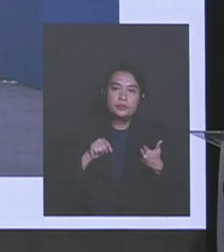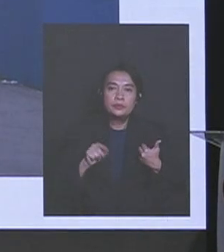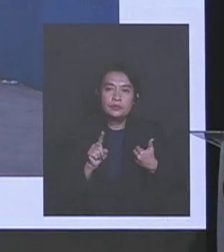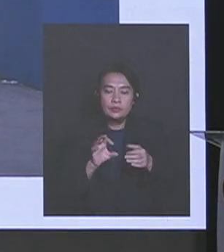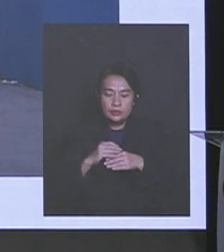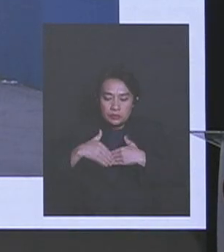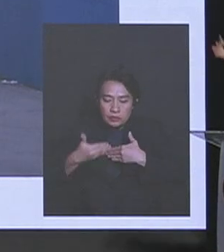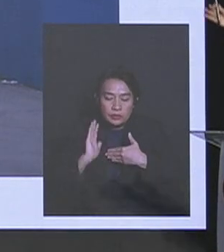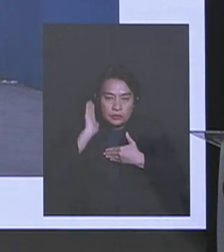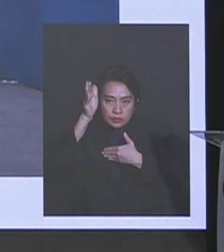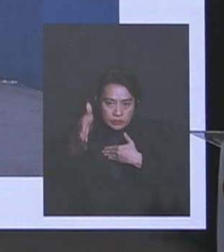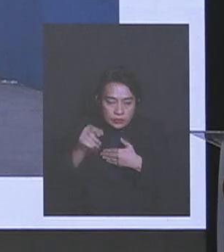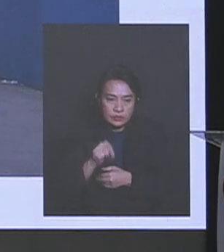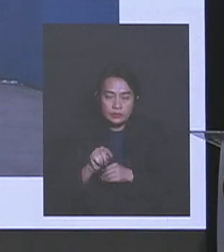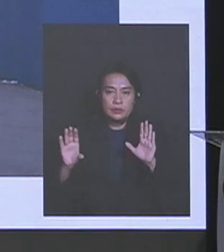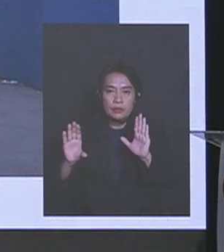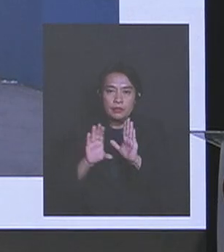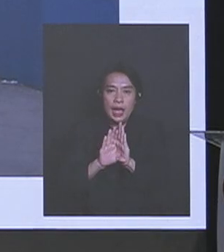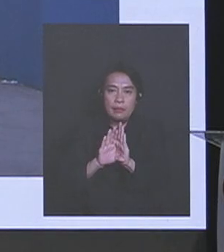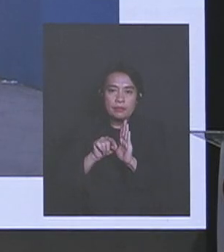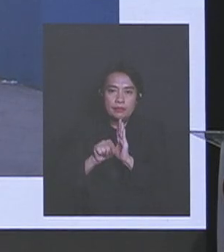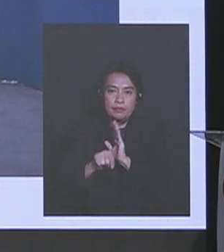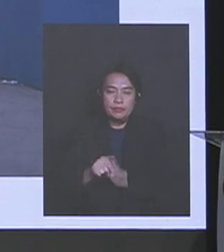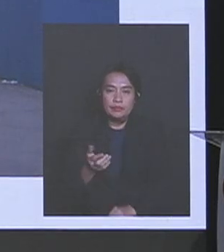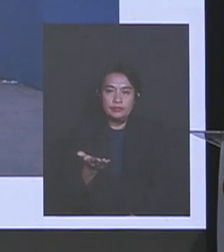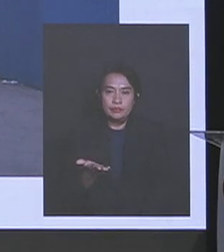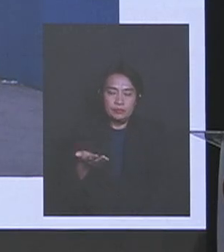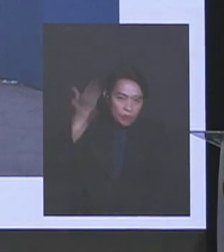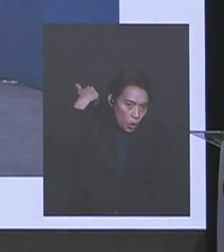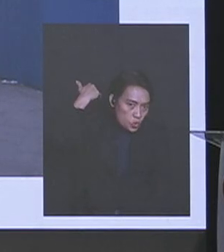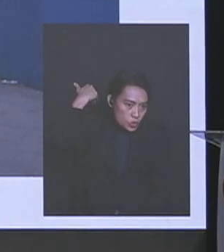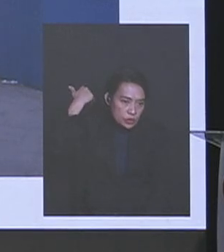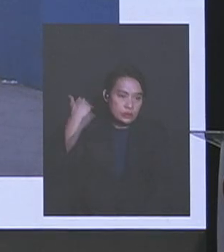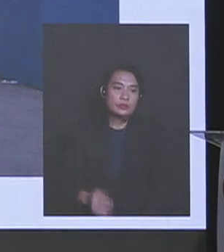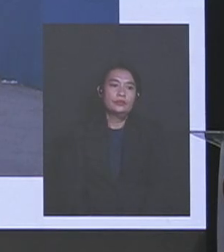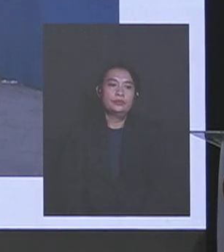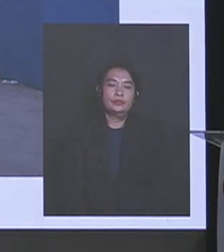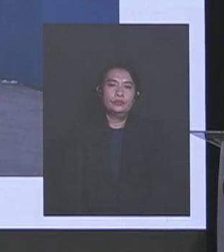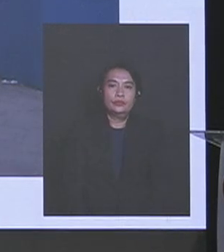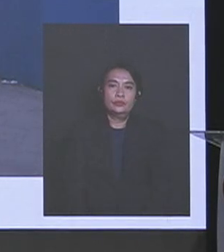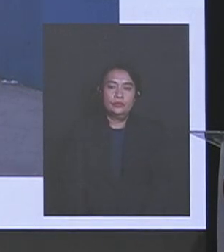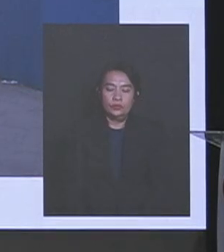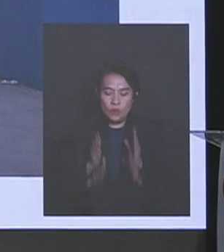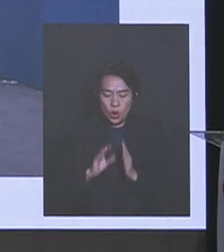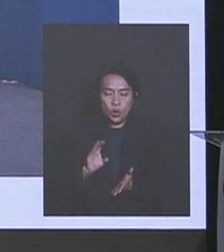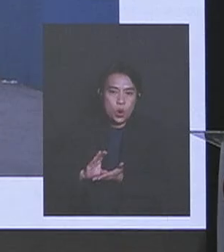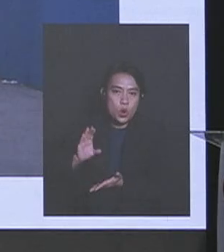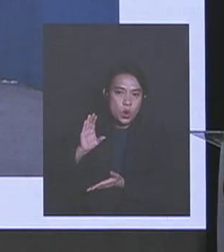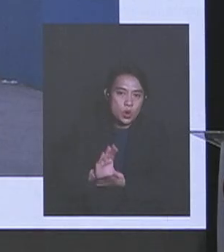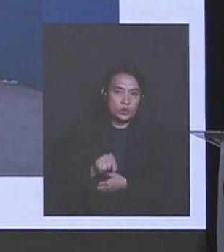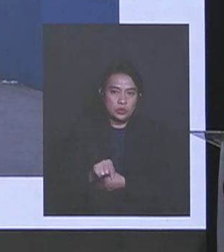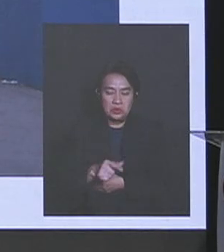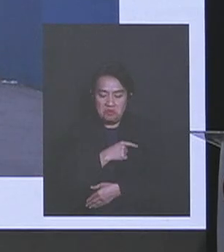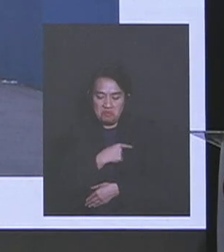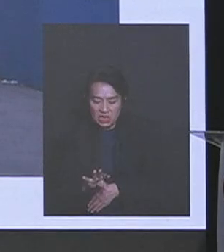time. We had a pretty aggressive developer who was not happy with what we were doing in the city, so he started